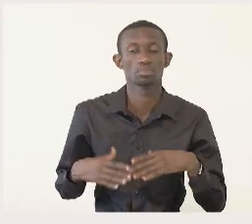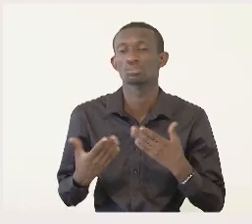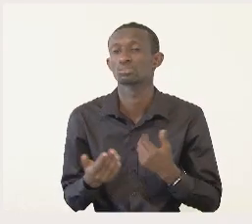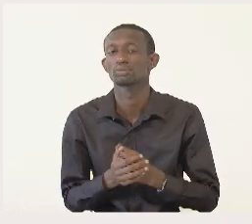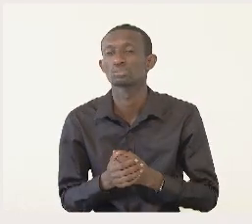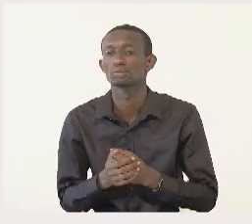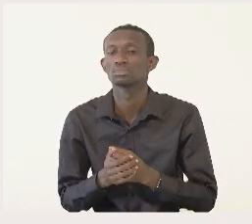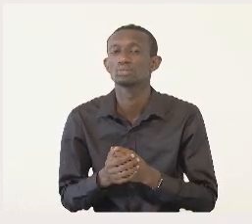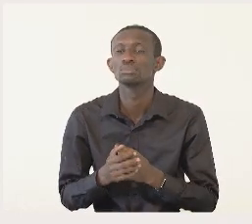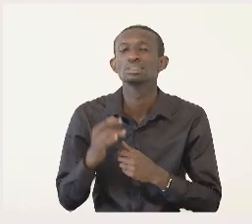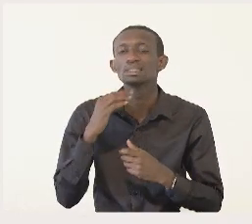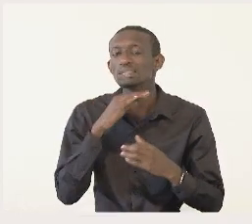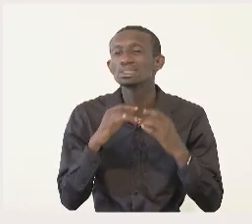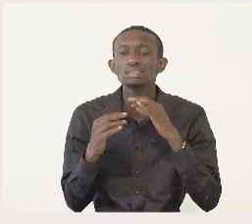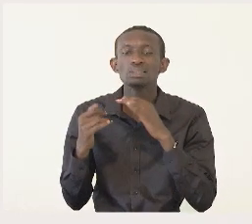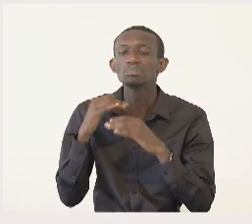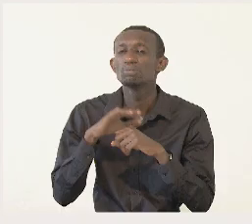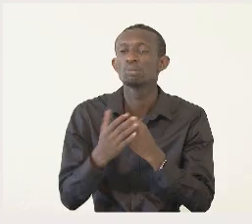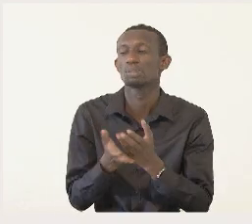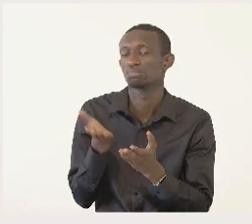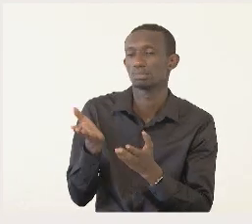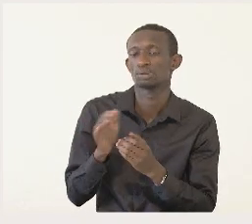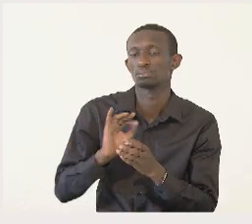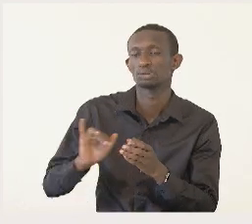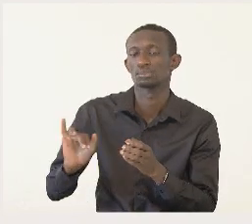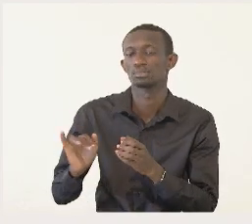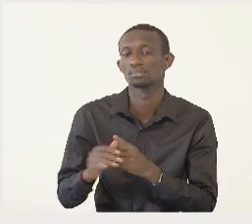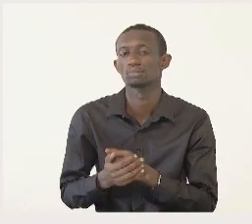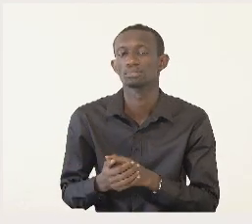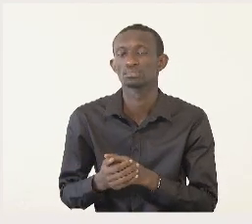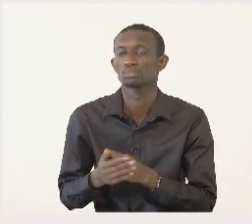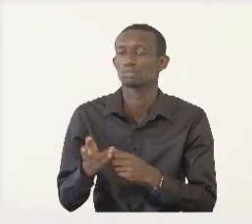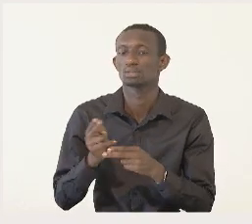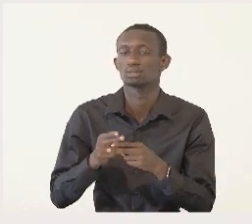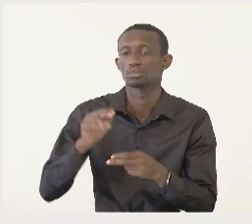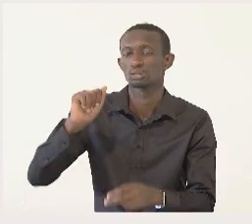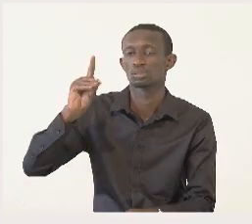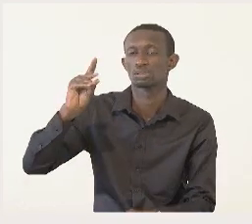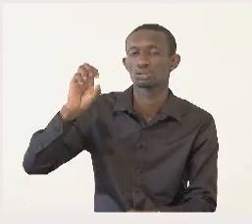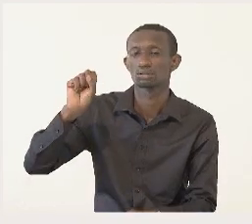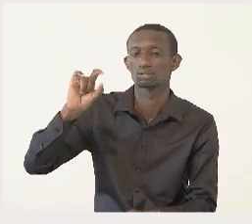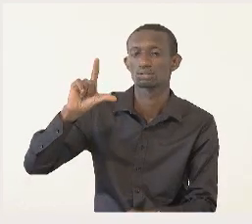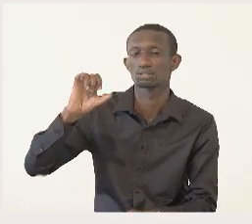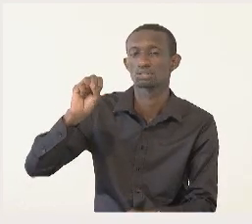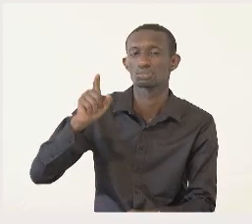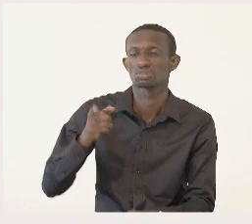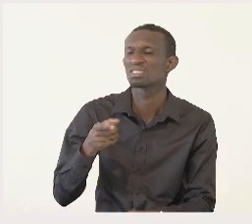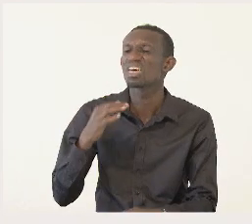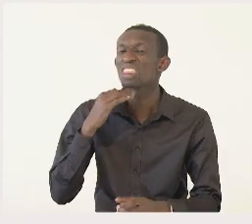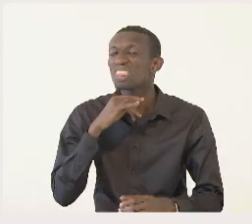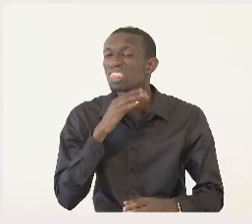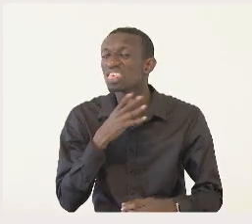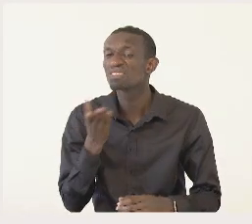simple molecules, that one also involves what you call, there's also the release of what you call waste products. So these waste products, if